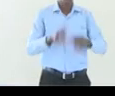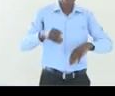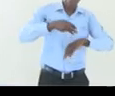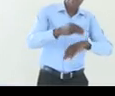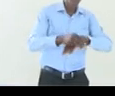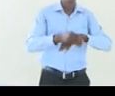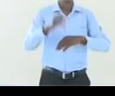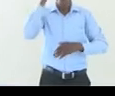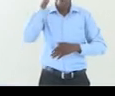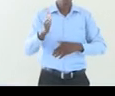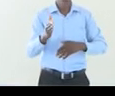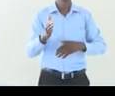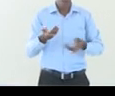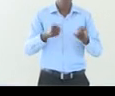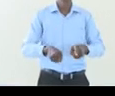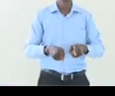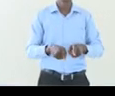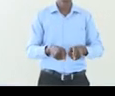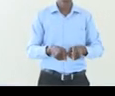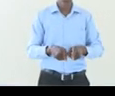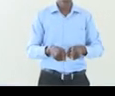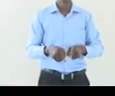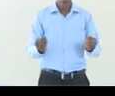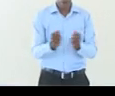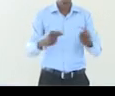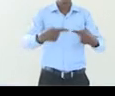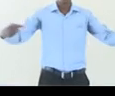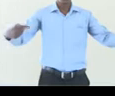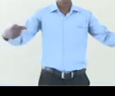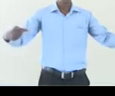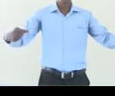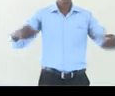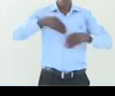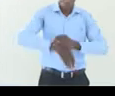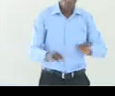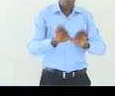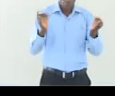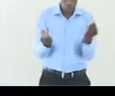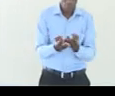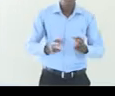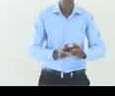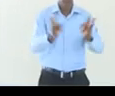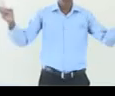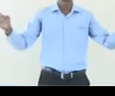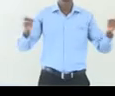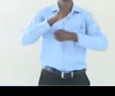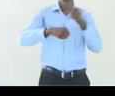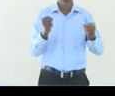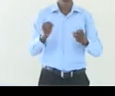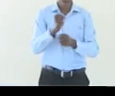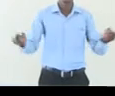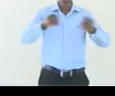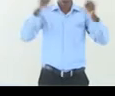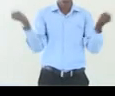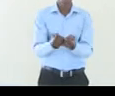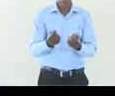will inevitably meet with opposition within families and in the wider society. And